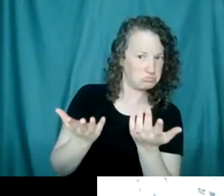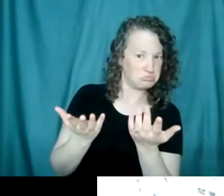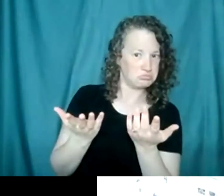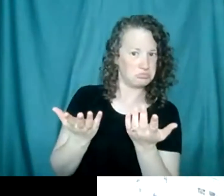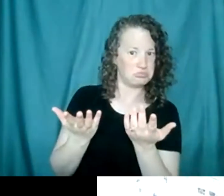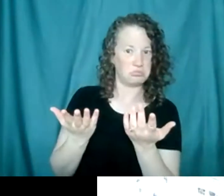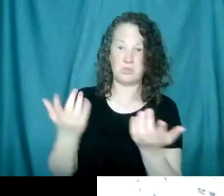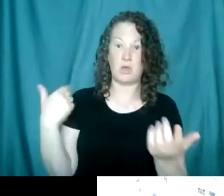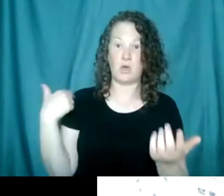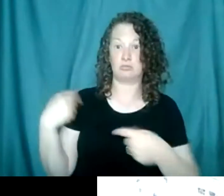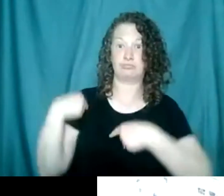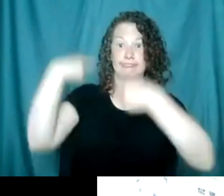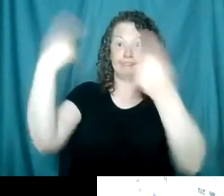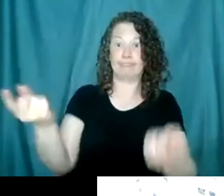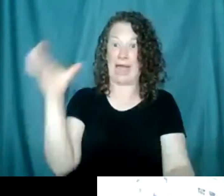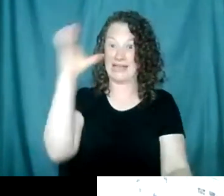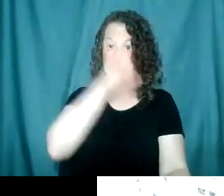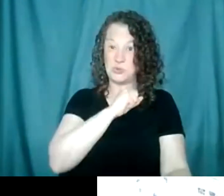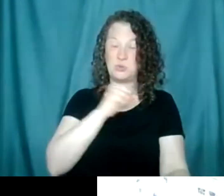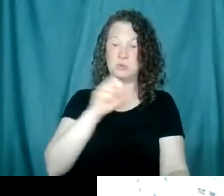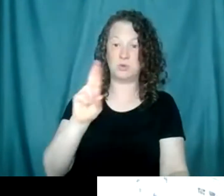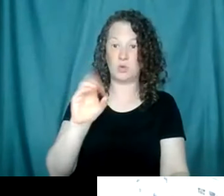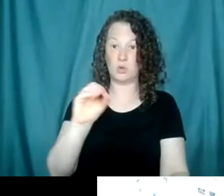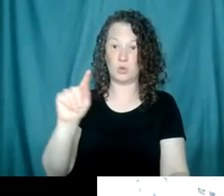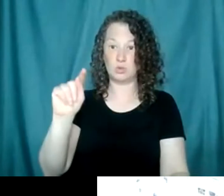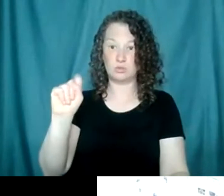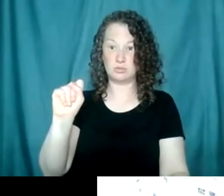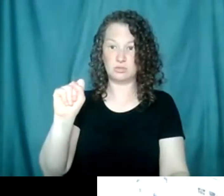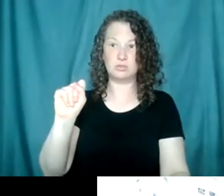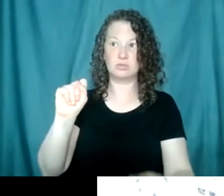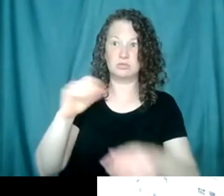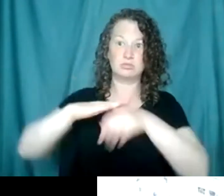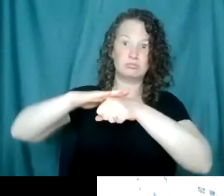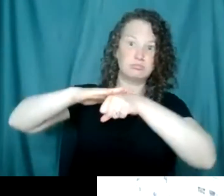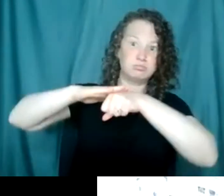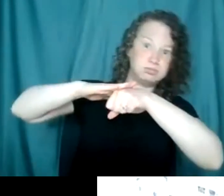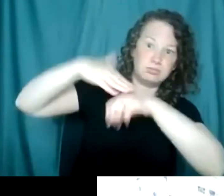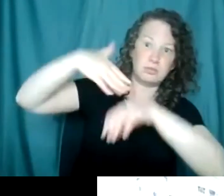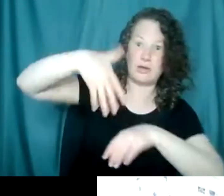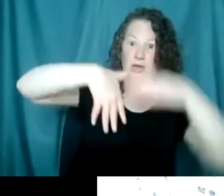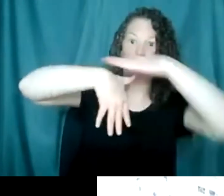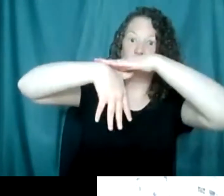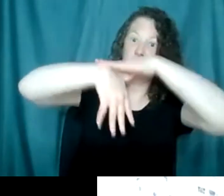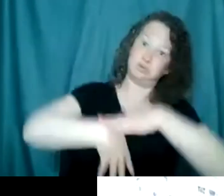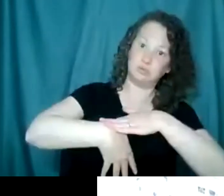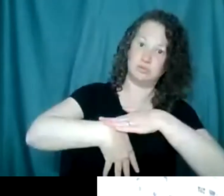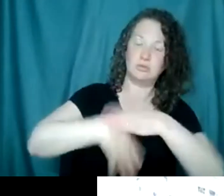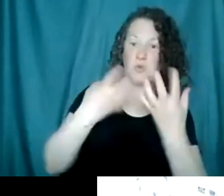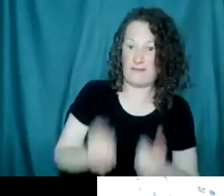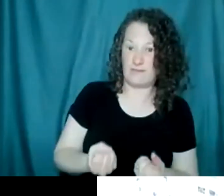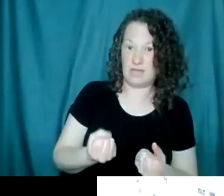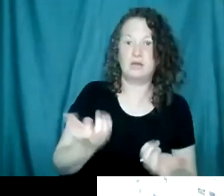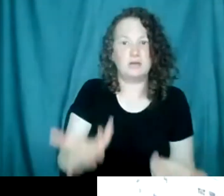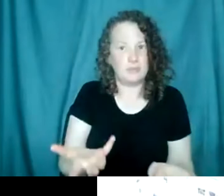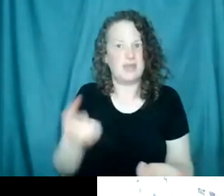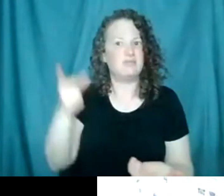we've always assumed that roots sense gravity and that's what's driving them to grow a certain way, but they wanted to see if that's really